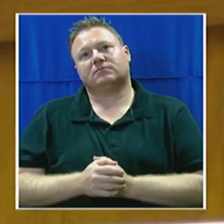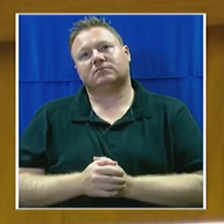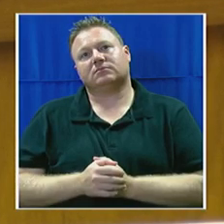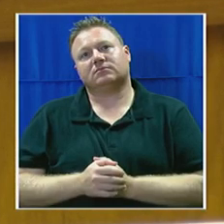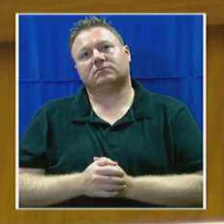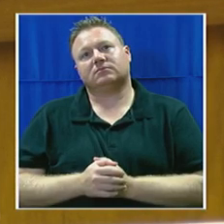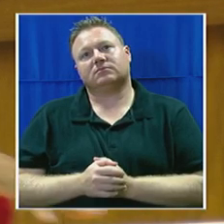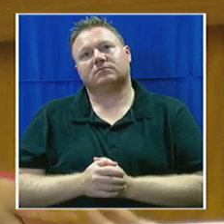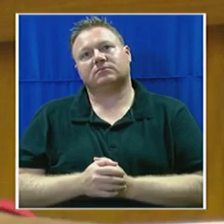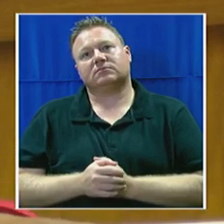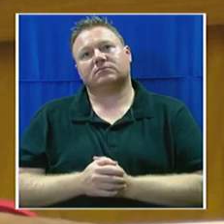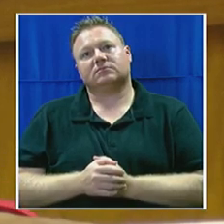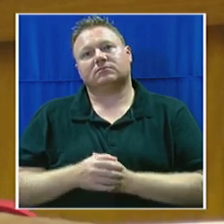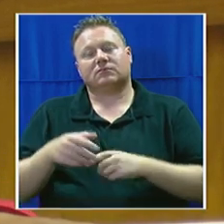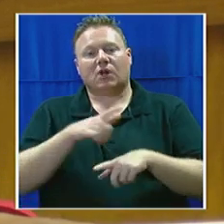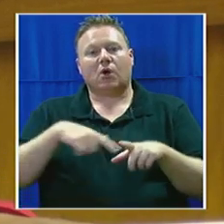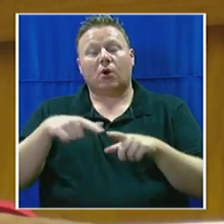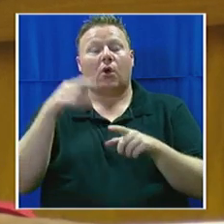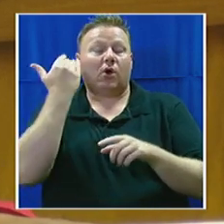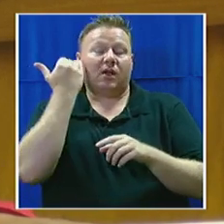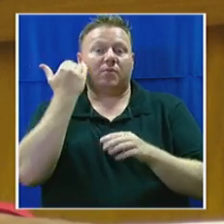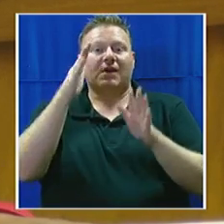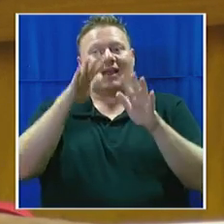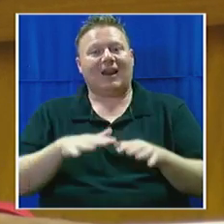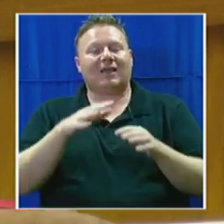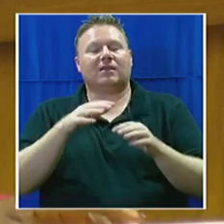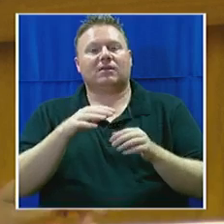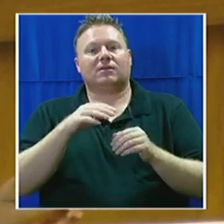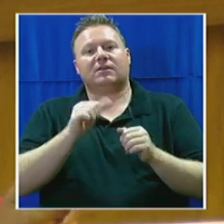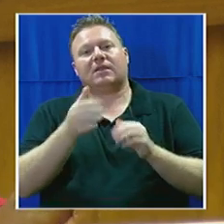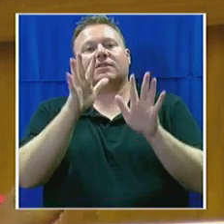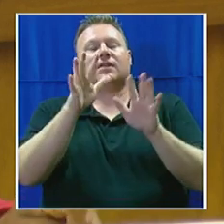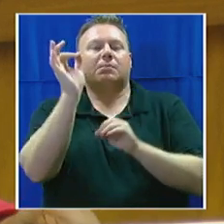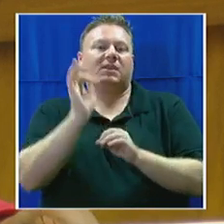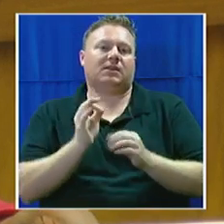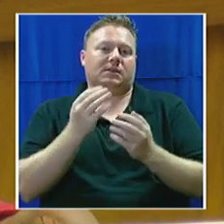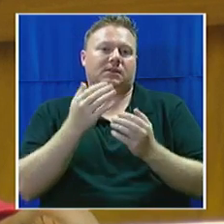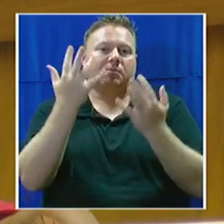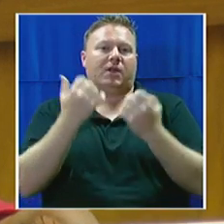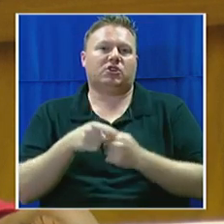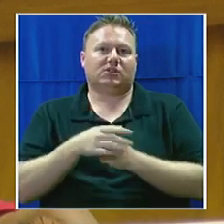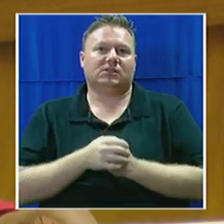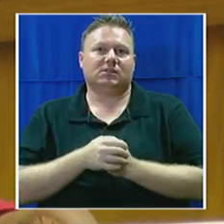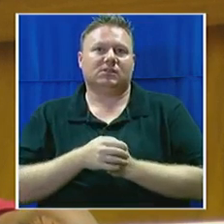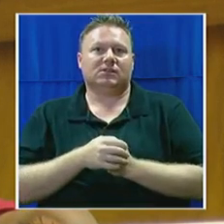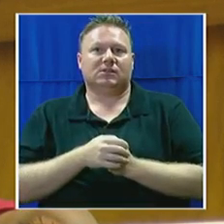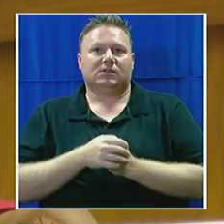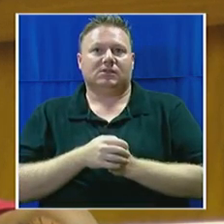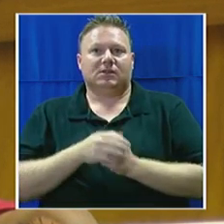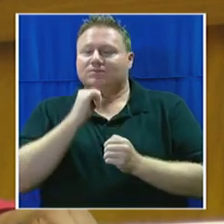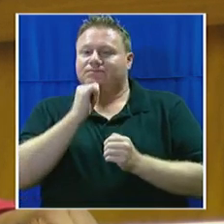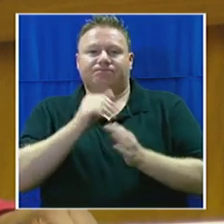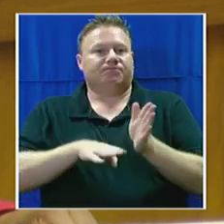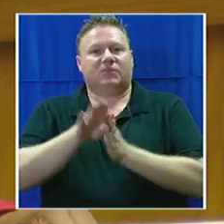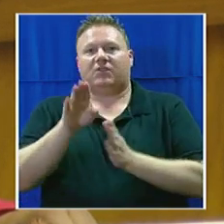As long as local government continues to receive less than 10% of the budget, the local state and communities will remain in permanent